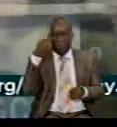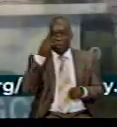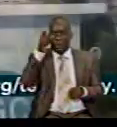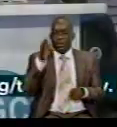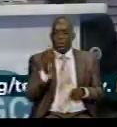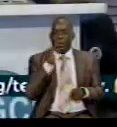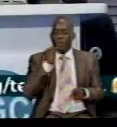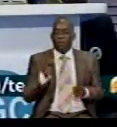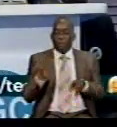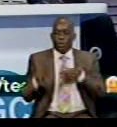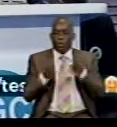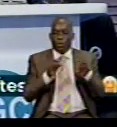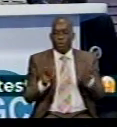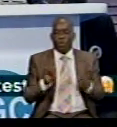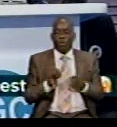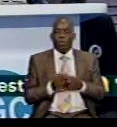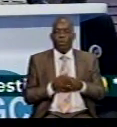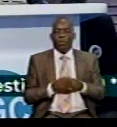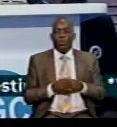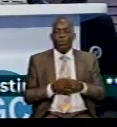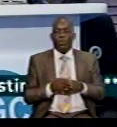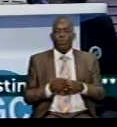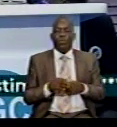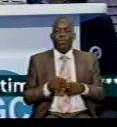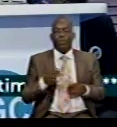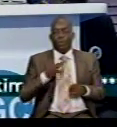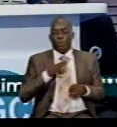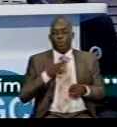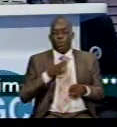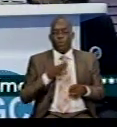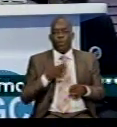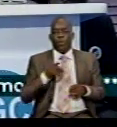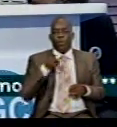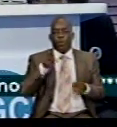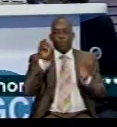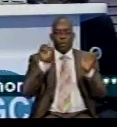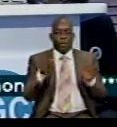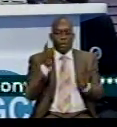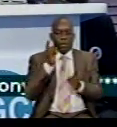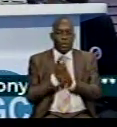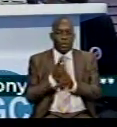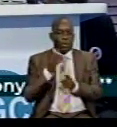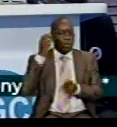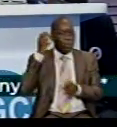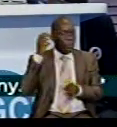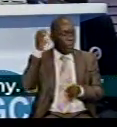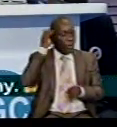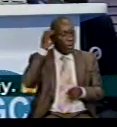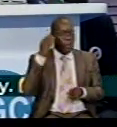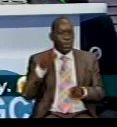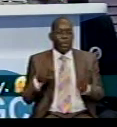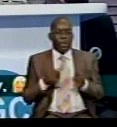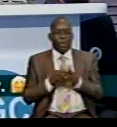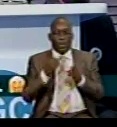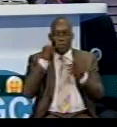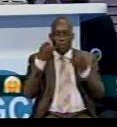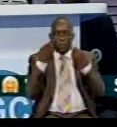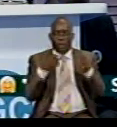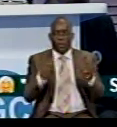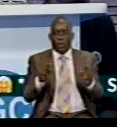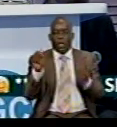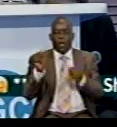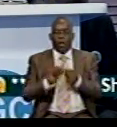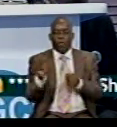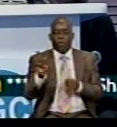est à l'œuvre. Okay. You can just listen. Écoutez. It's happening all over. Ça se passe partout. We